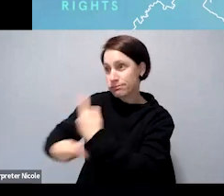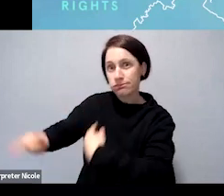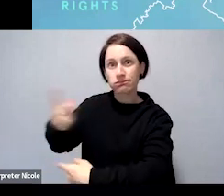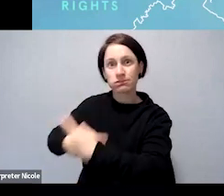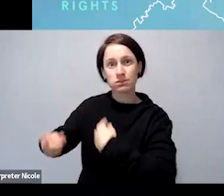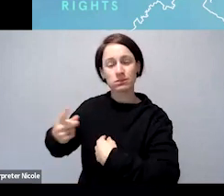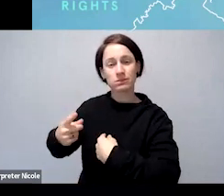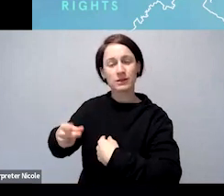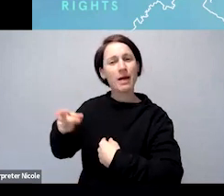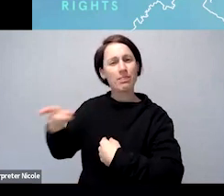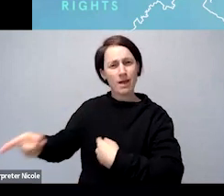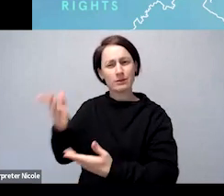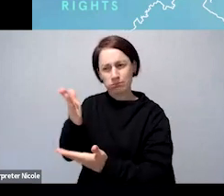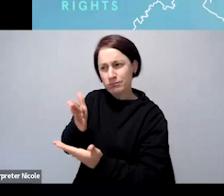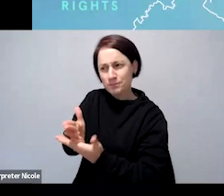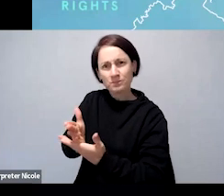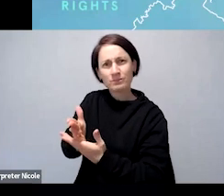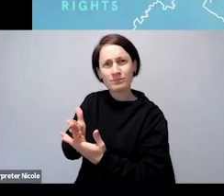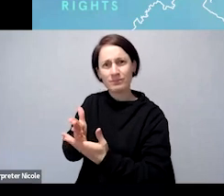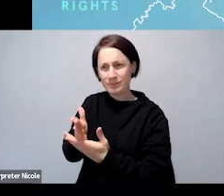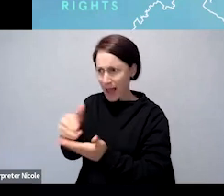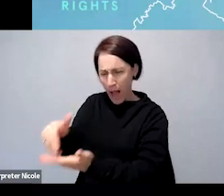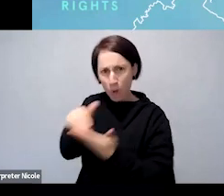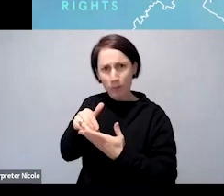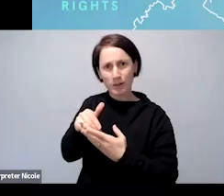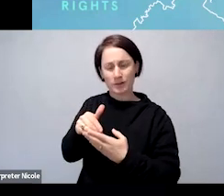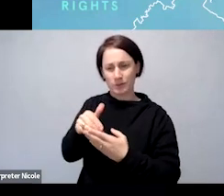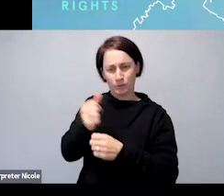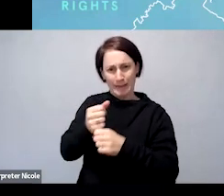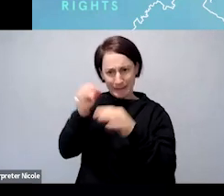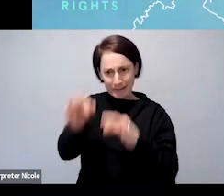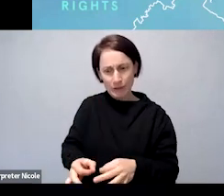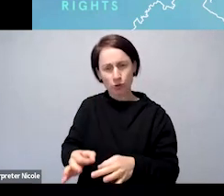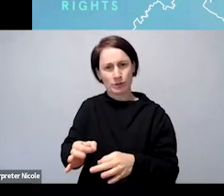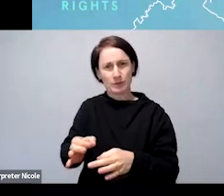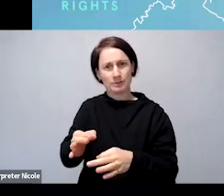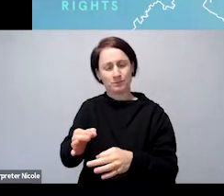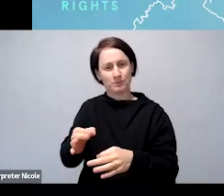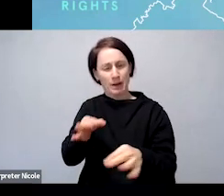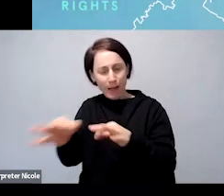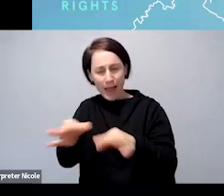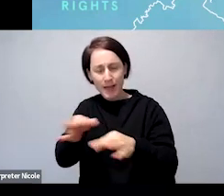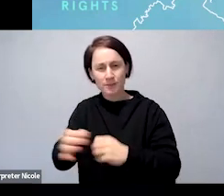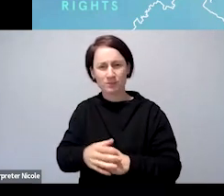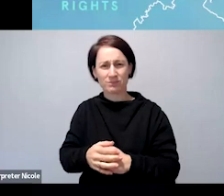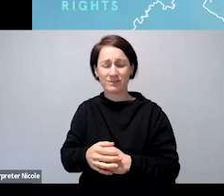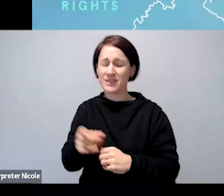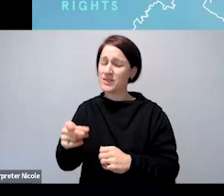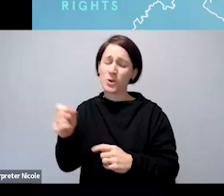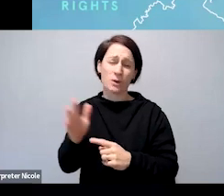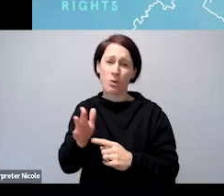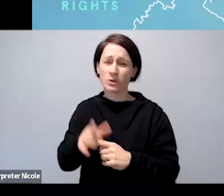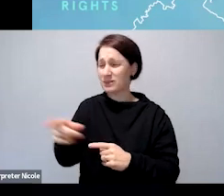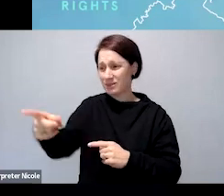meaningful participants in driving decisions and actions. This is really critical because people with disability know